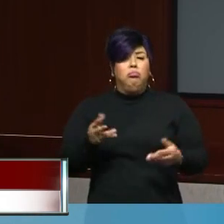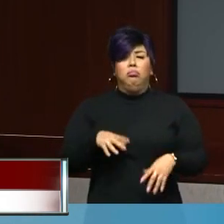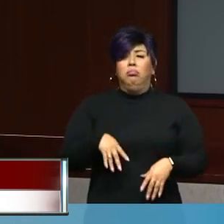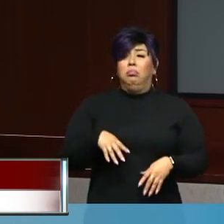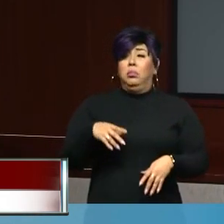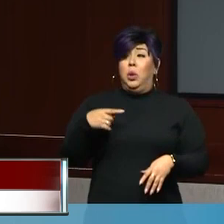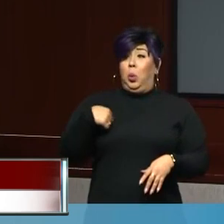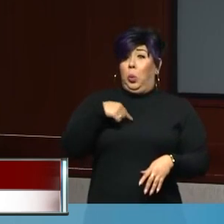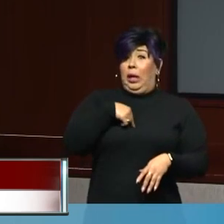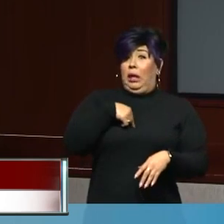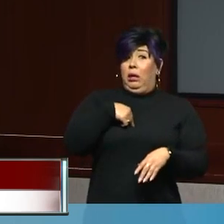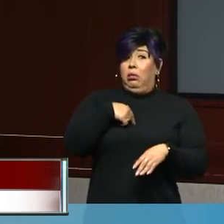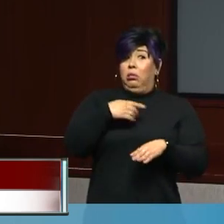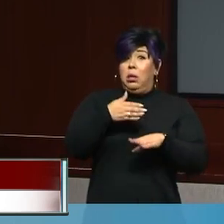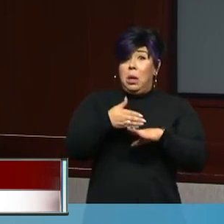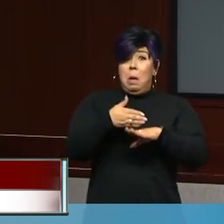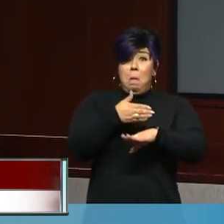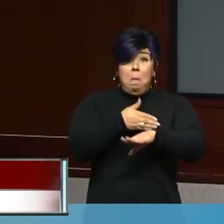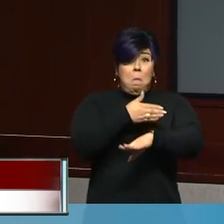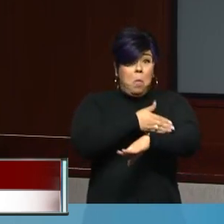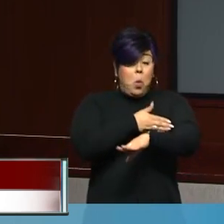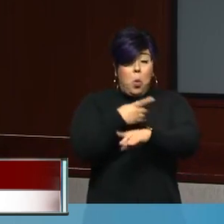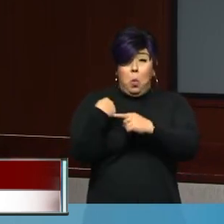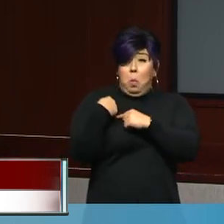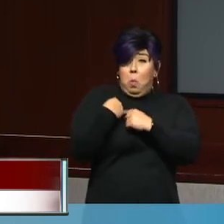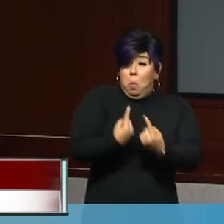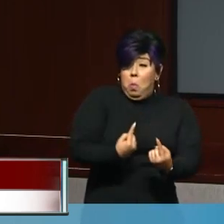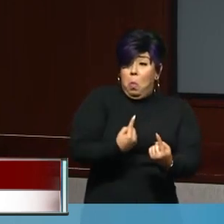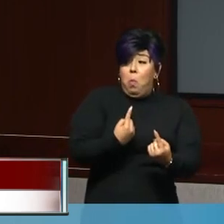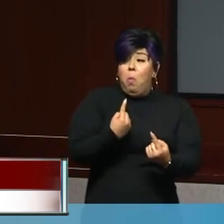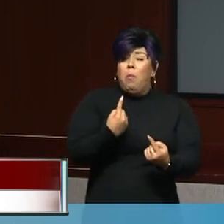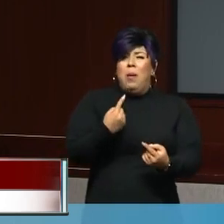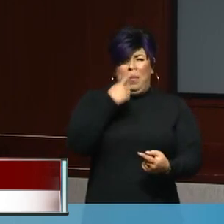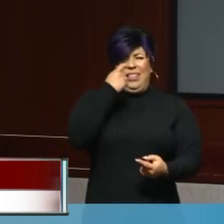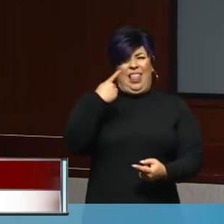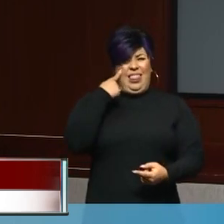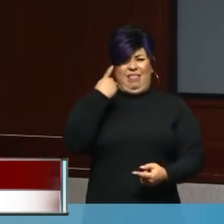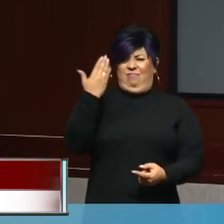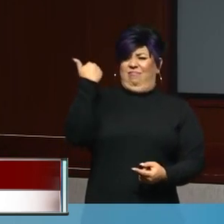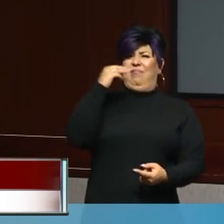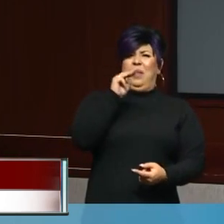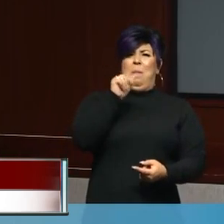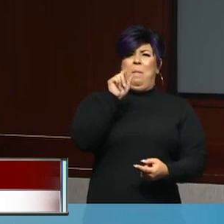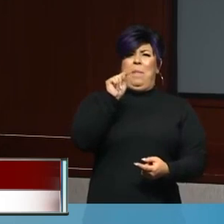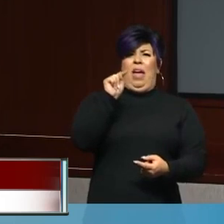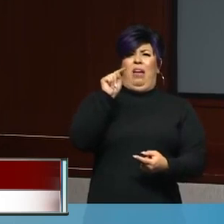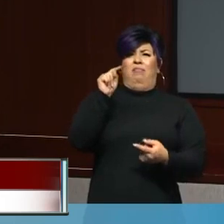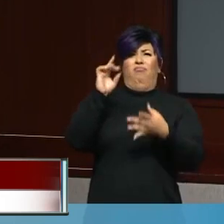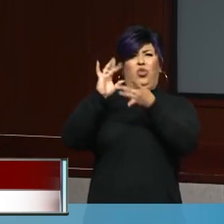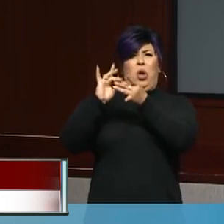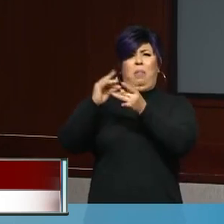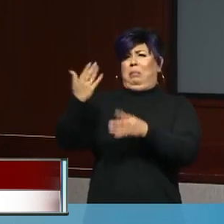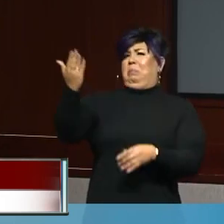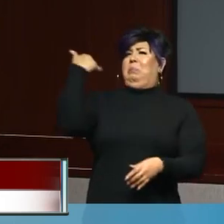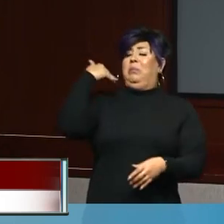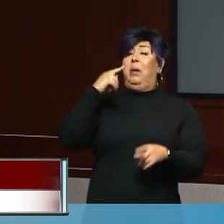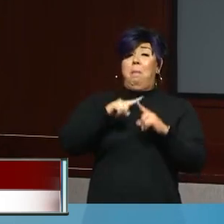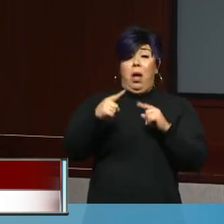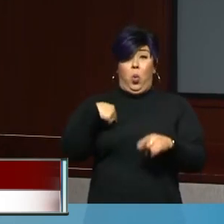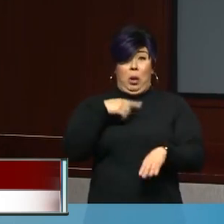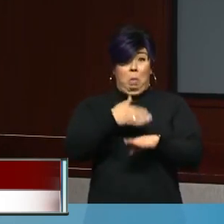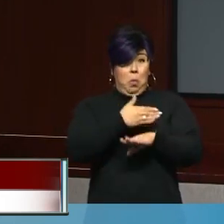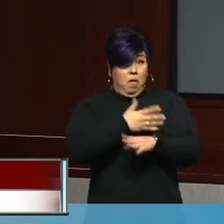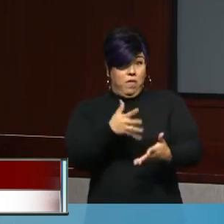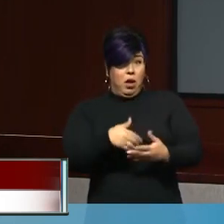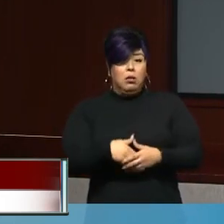made progress since the last time Matt Constantine brought this up. Yeah, thank